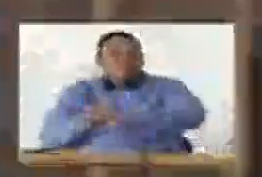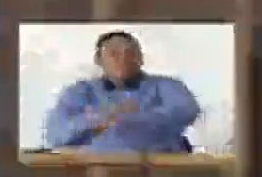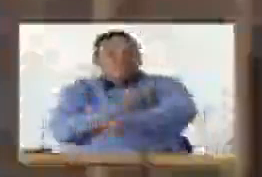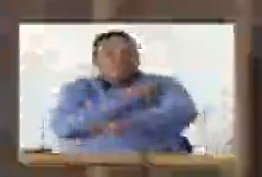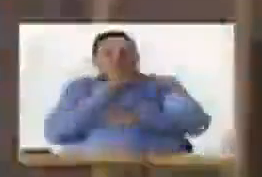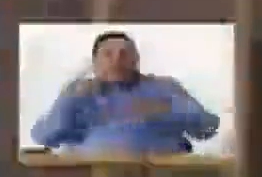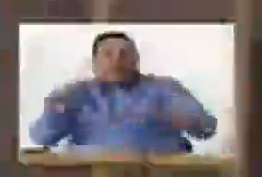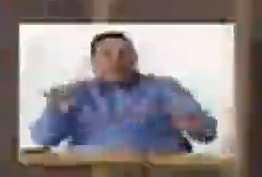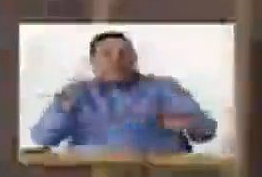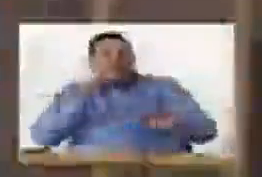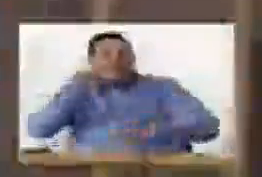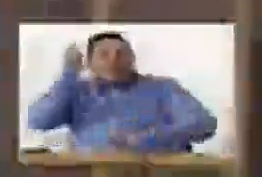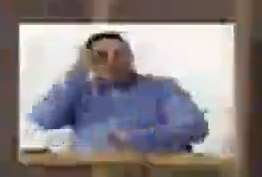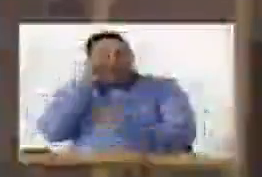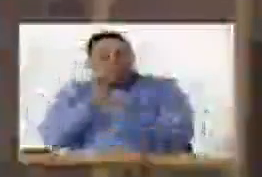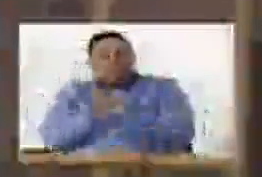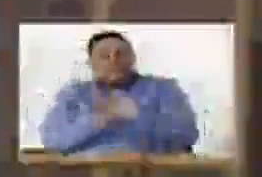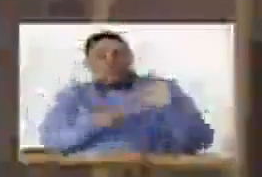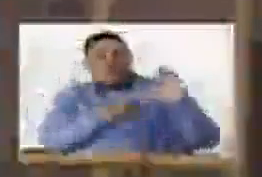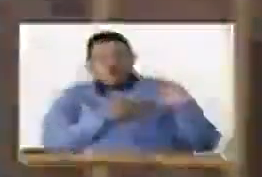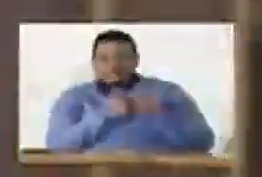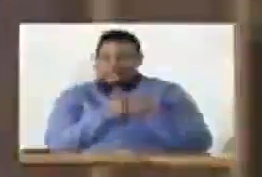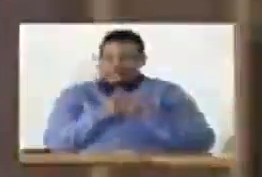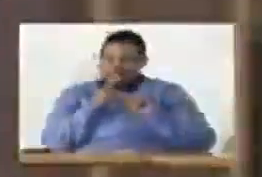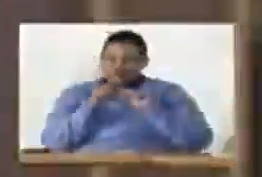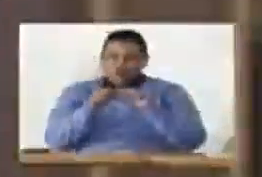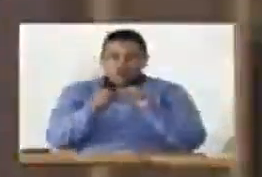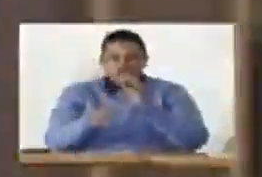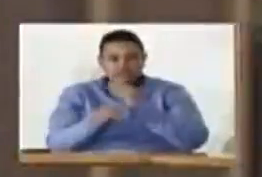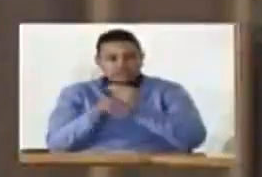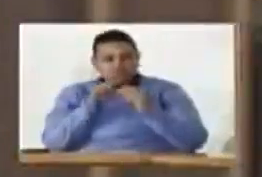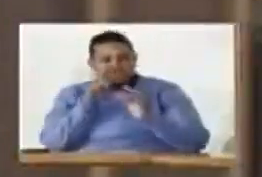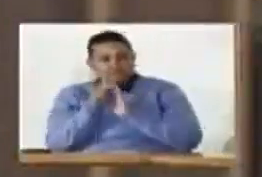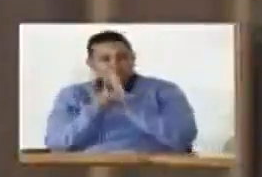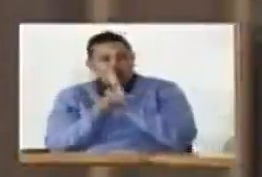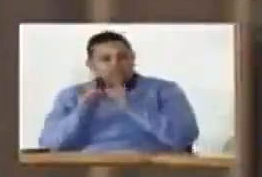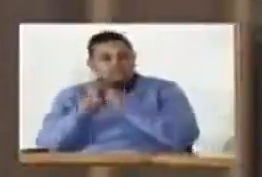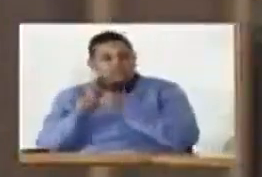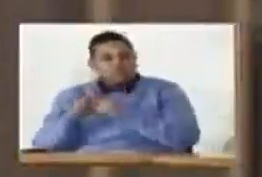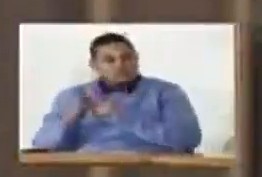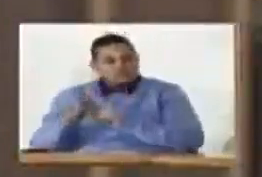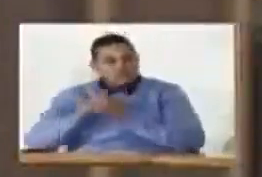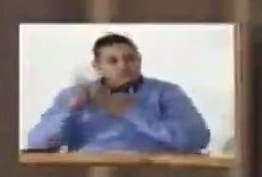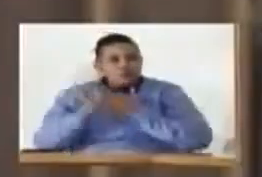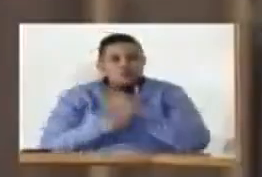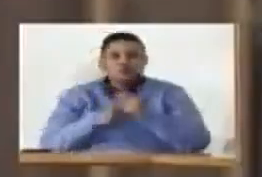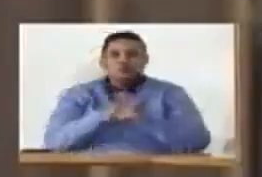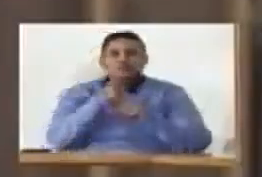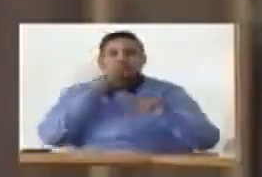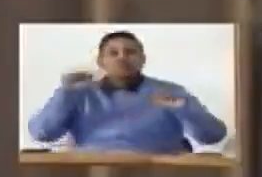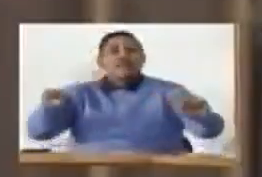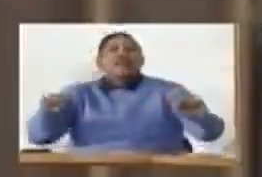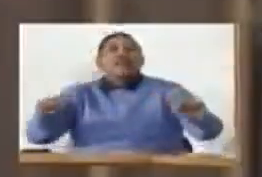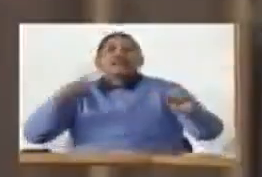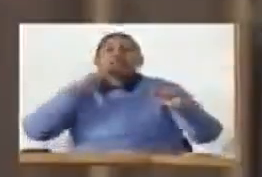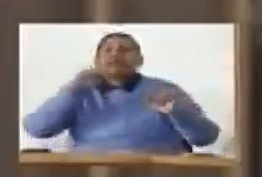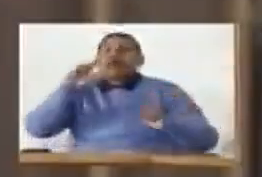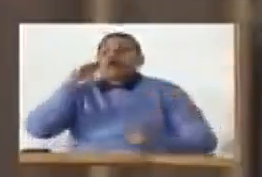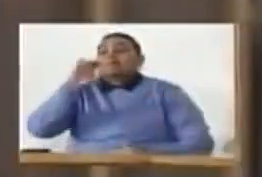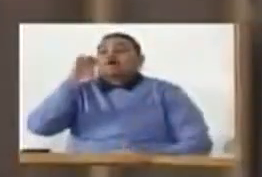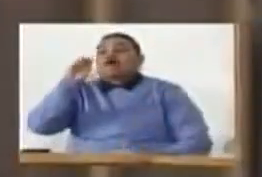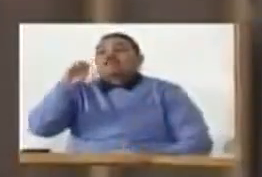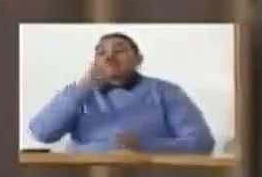The government remains committed to the continuation of policies and programs that enable a stable